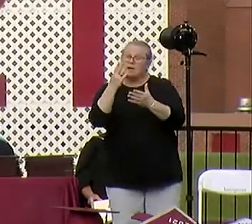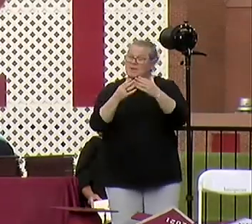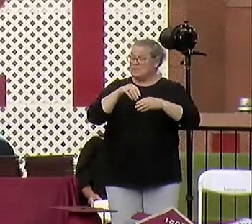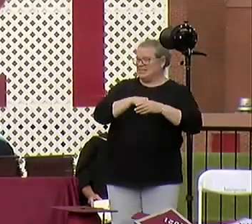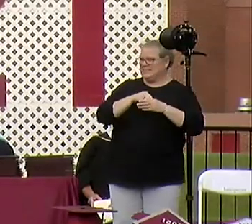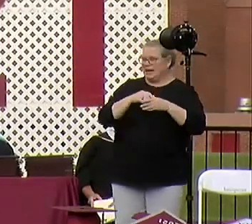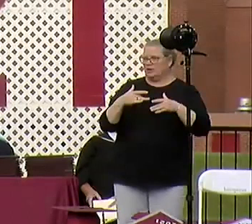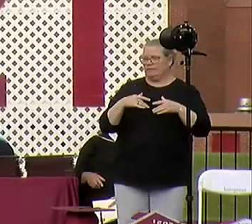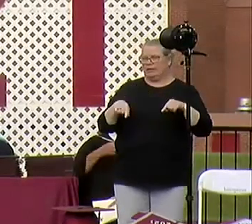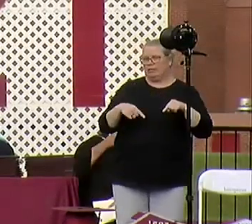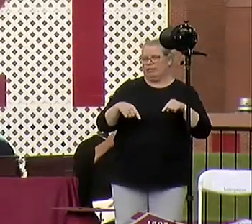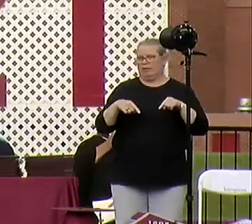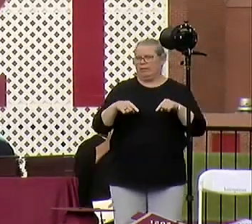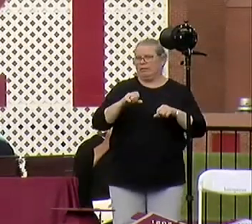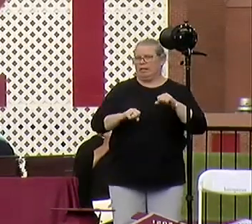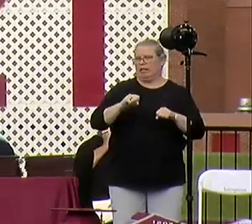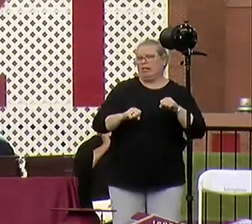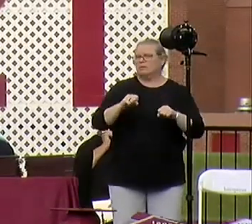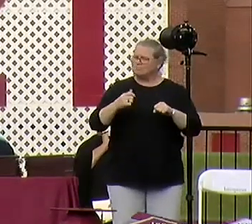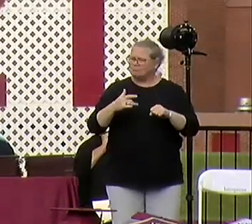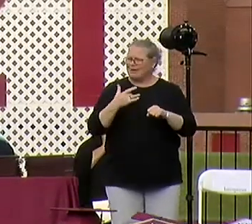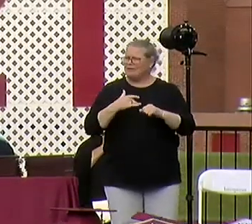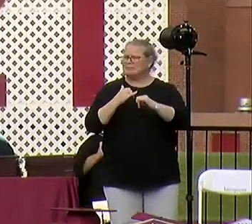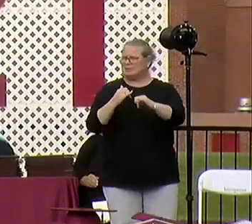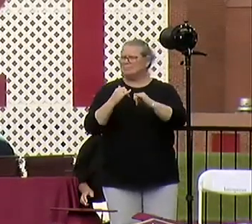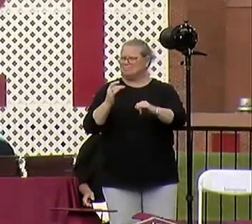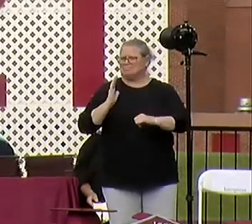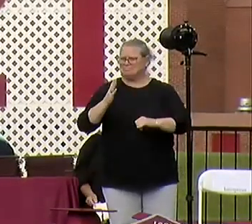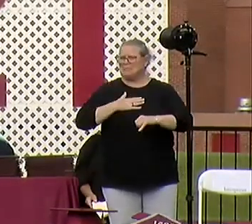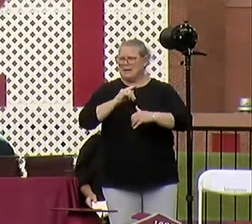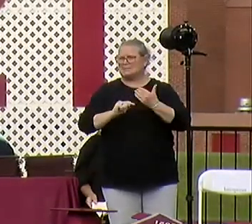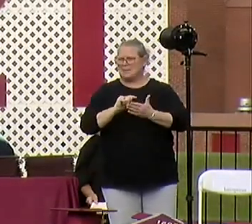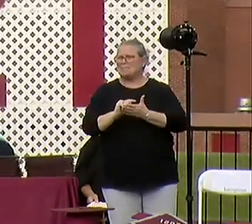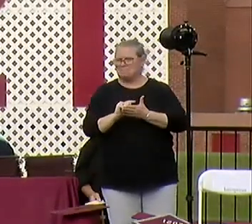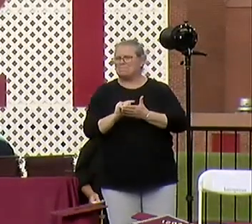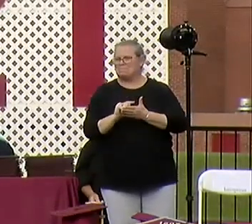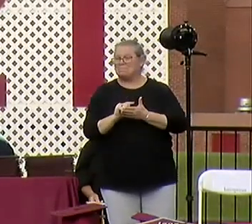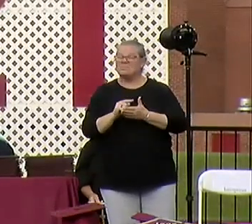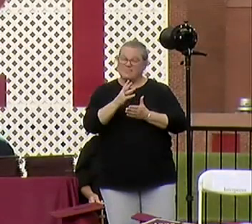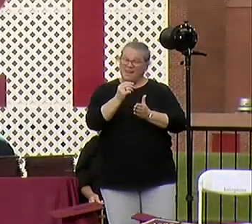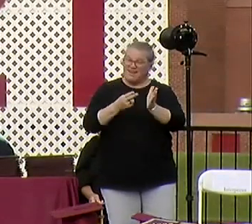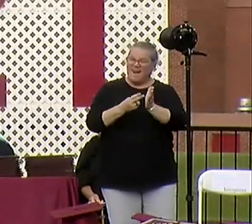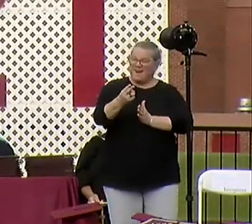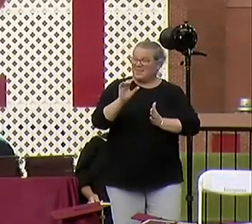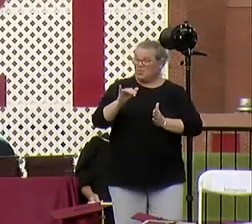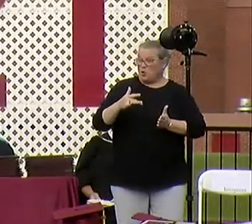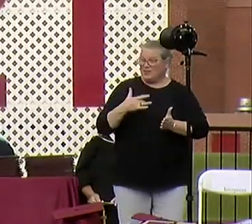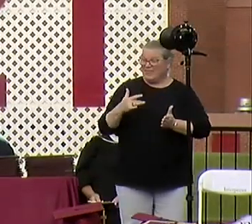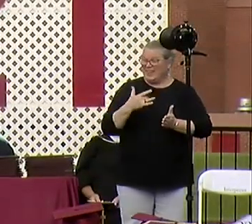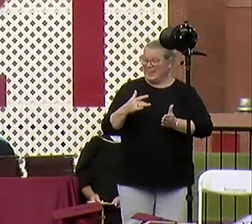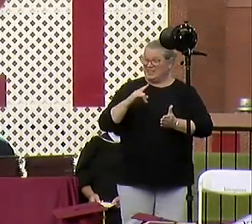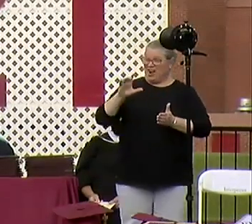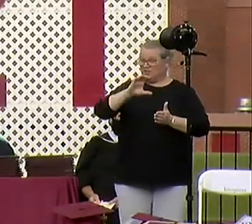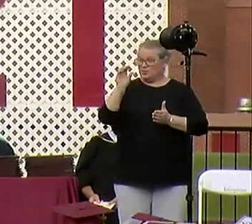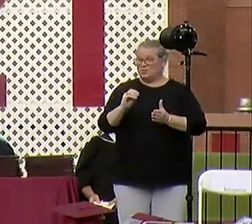insecure, uncertain. I certainly felt that way at your age. And in truth, these feelings never fully leave